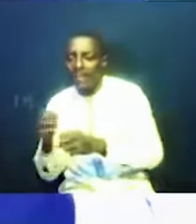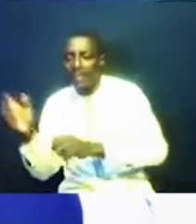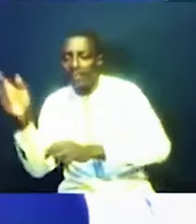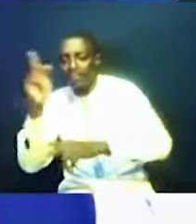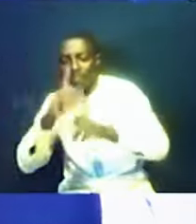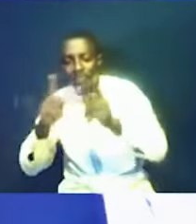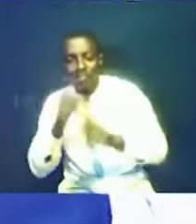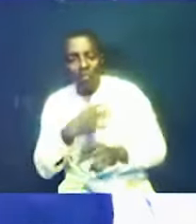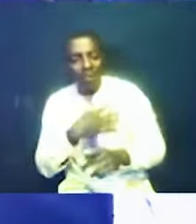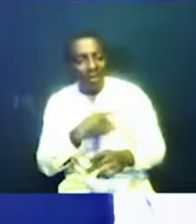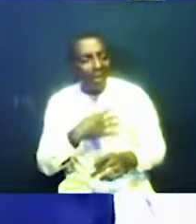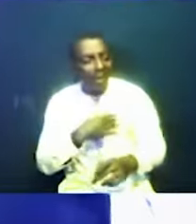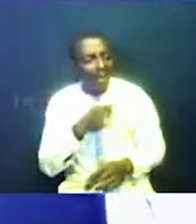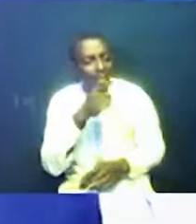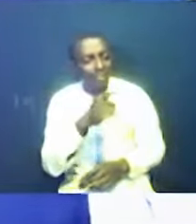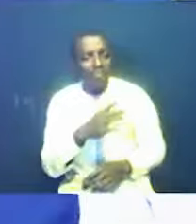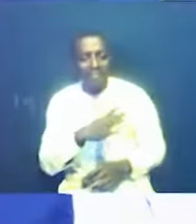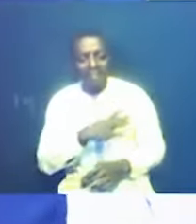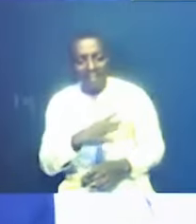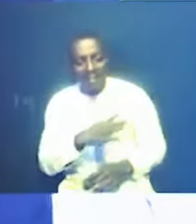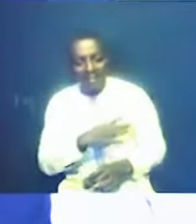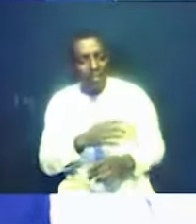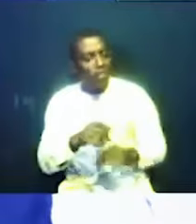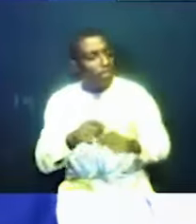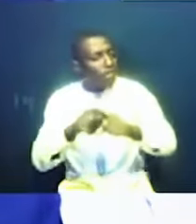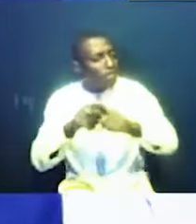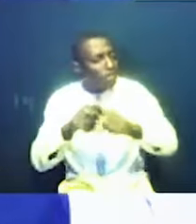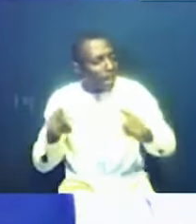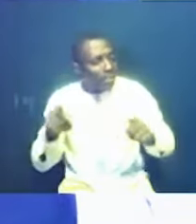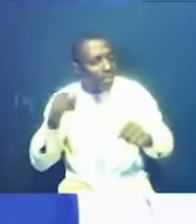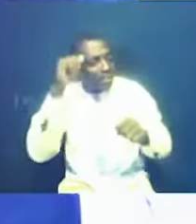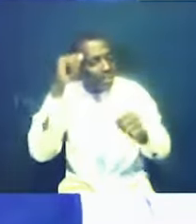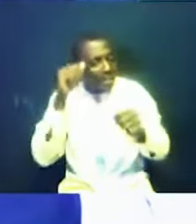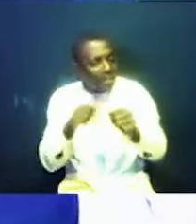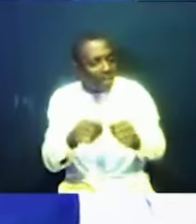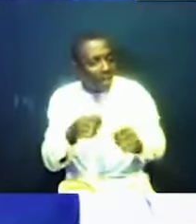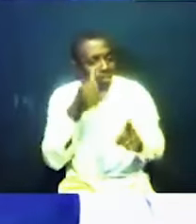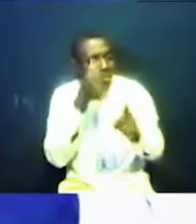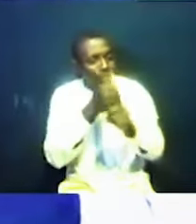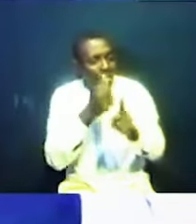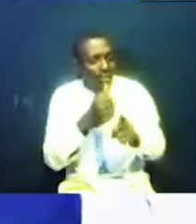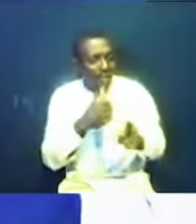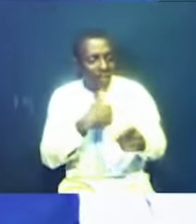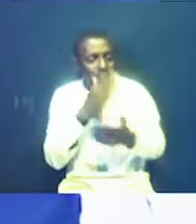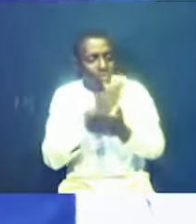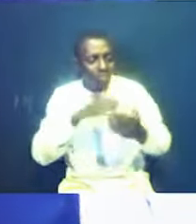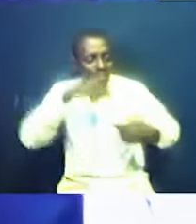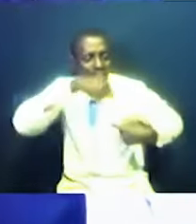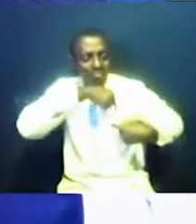Now be winsome. But do not compromise your